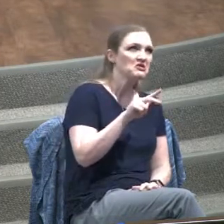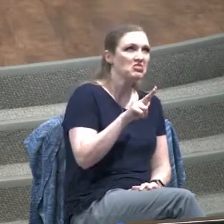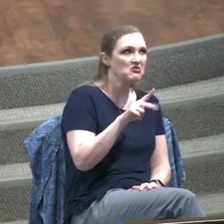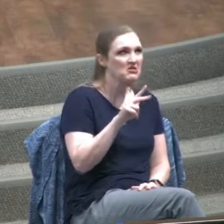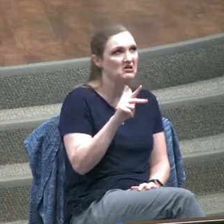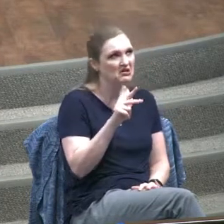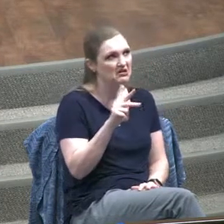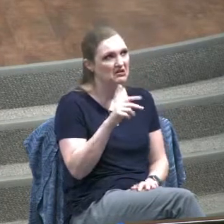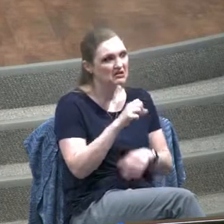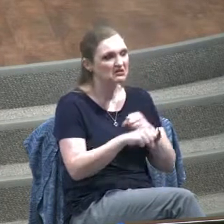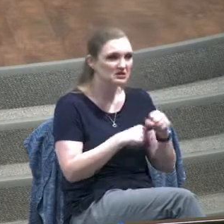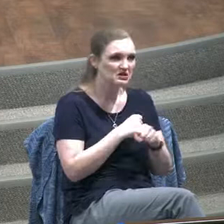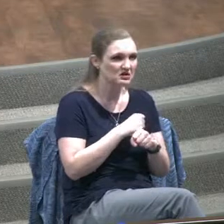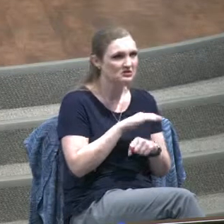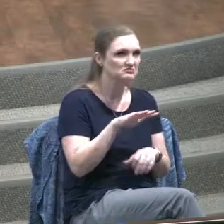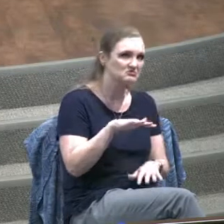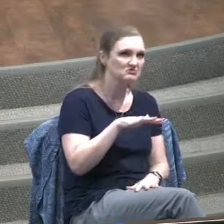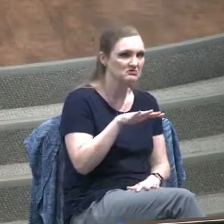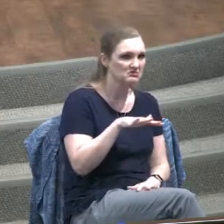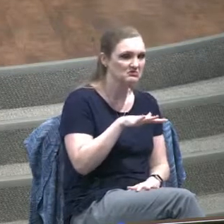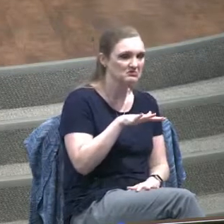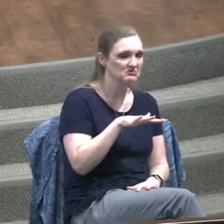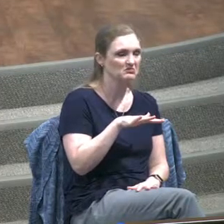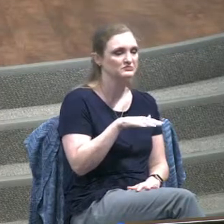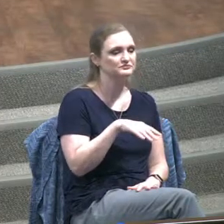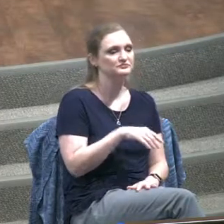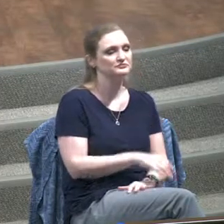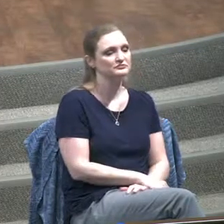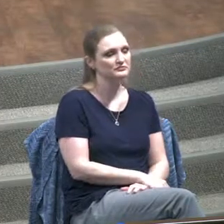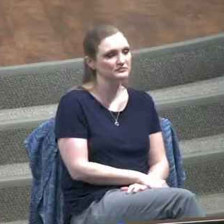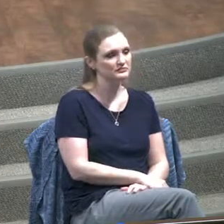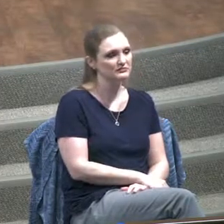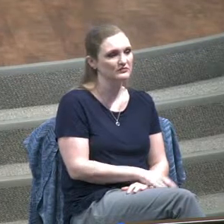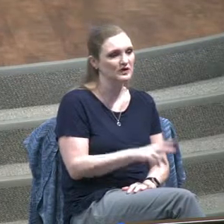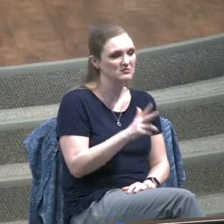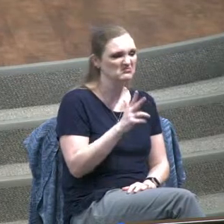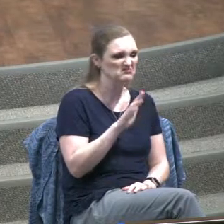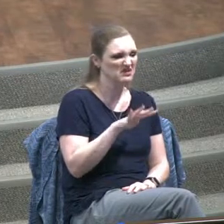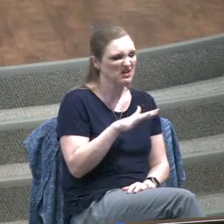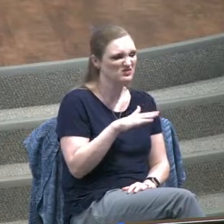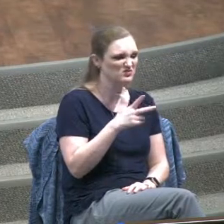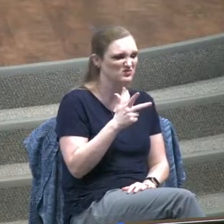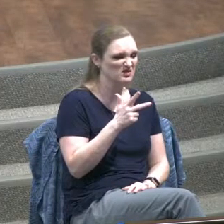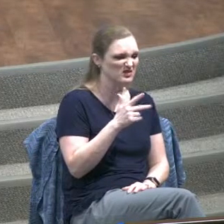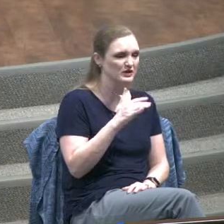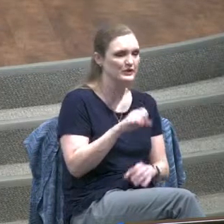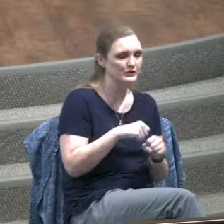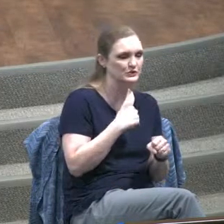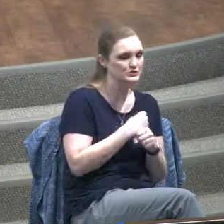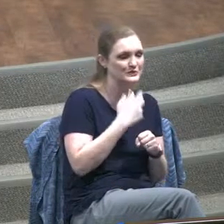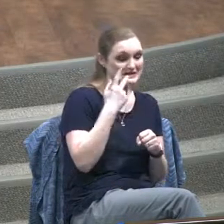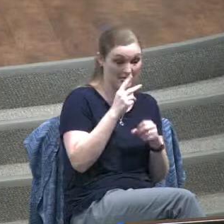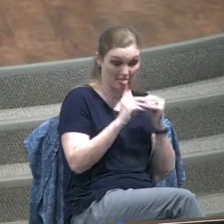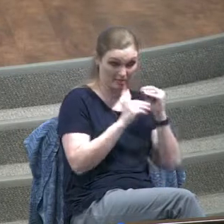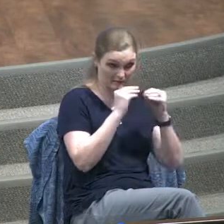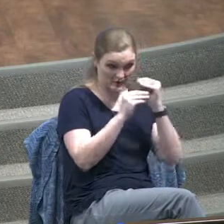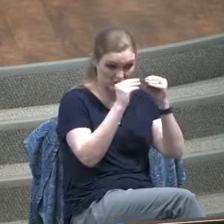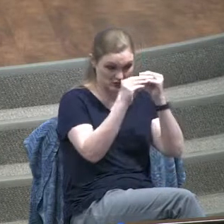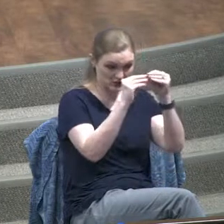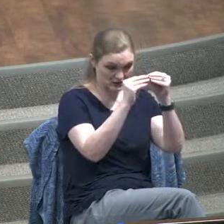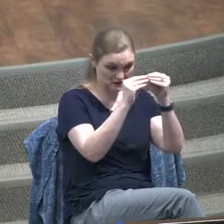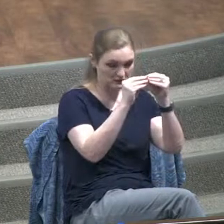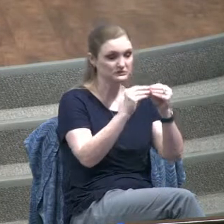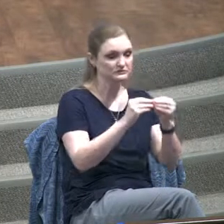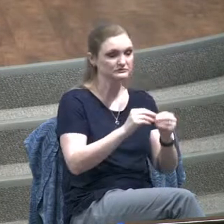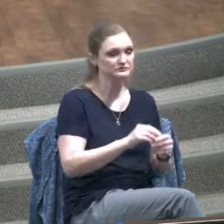so, period from 538 BC to about 515 BC, and we see them that they are building under Zerubbabel